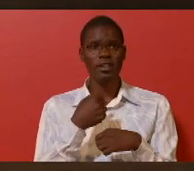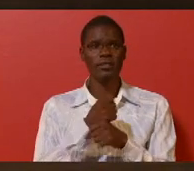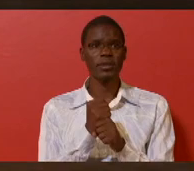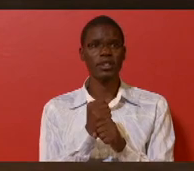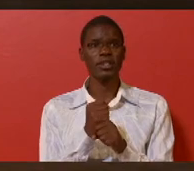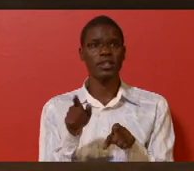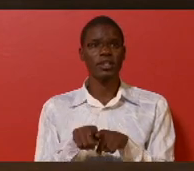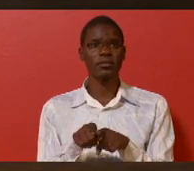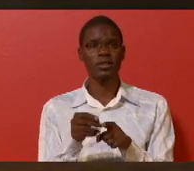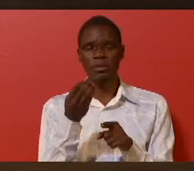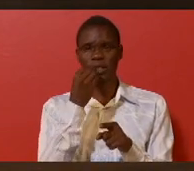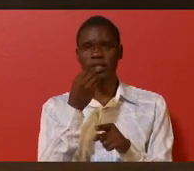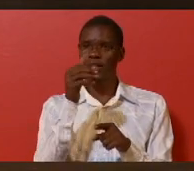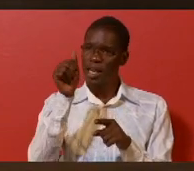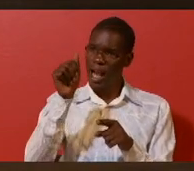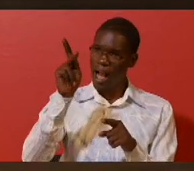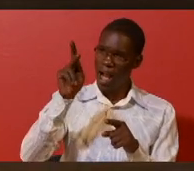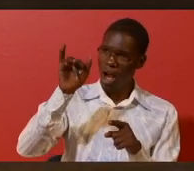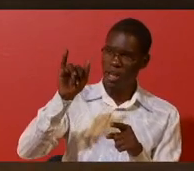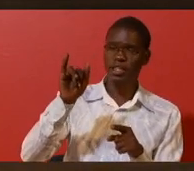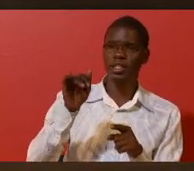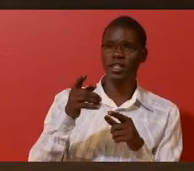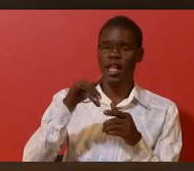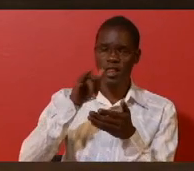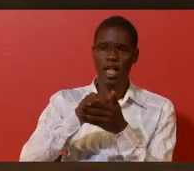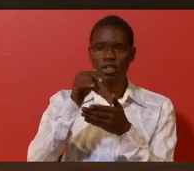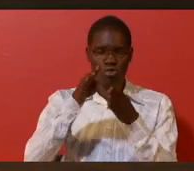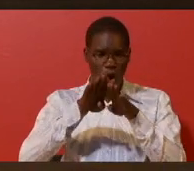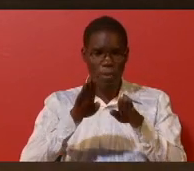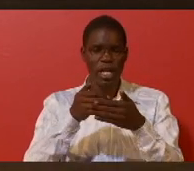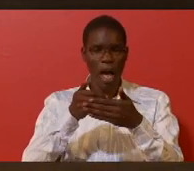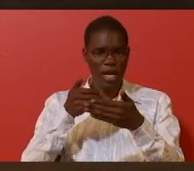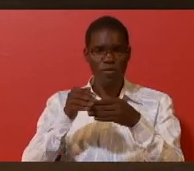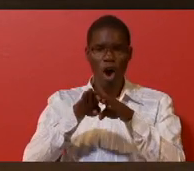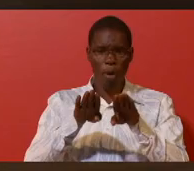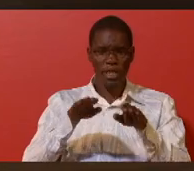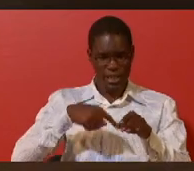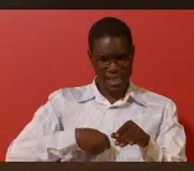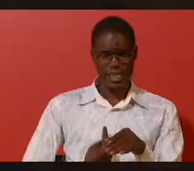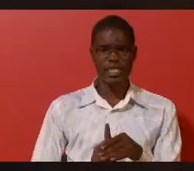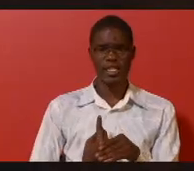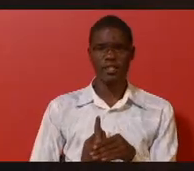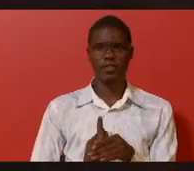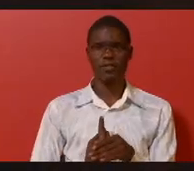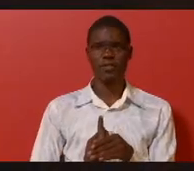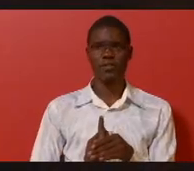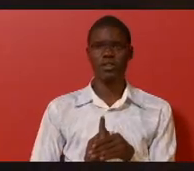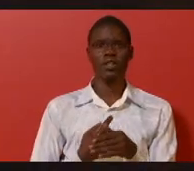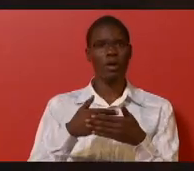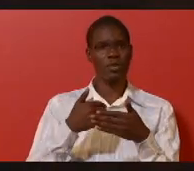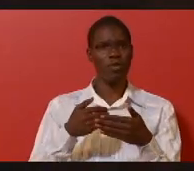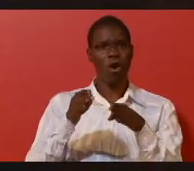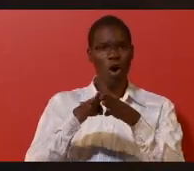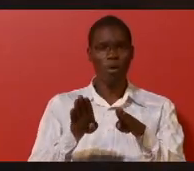it's like eating ackee that you open before it opens on its own. Before it